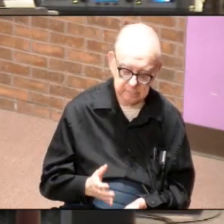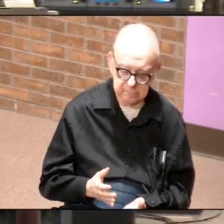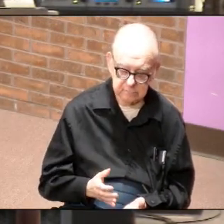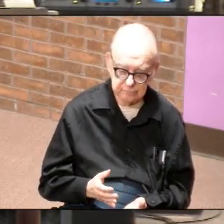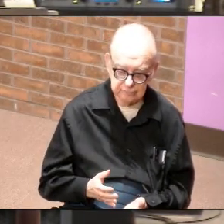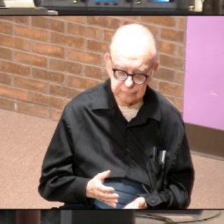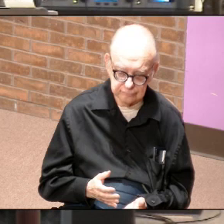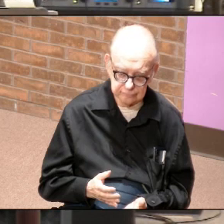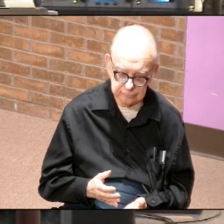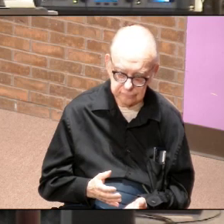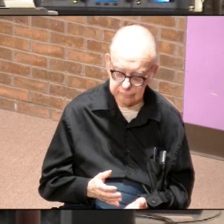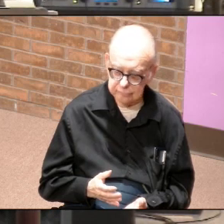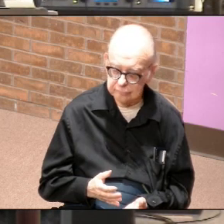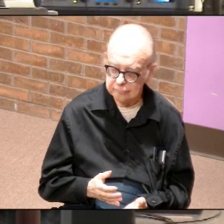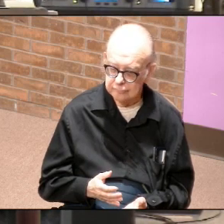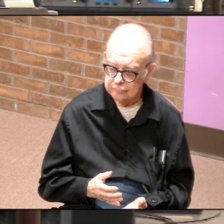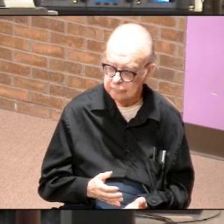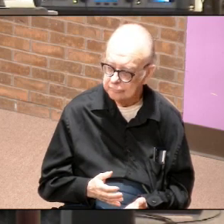It went down,